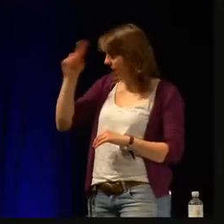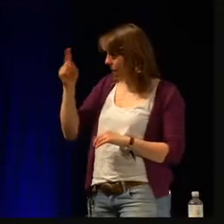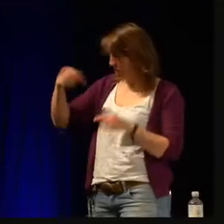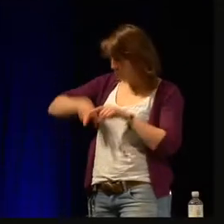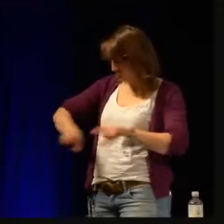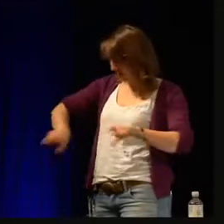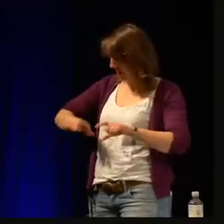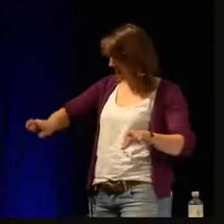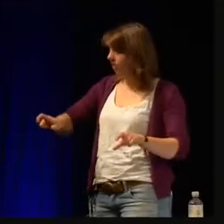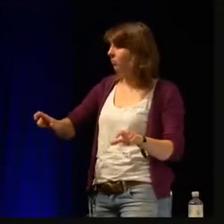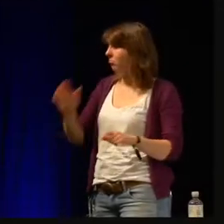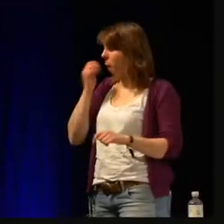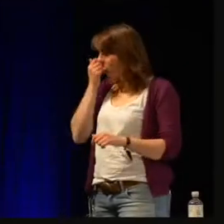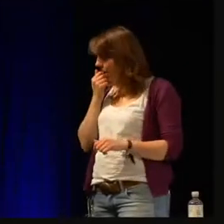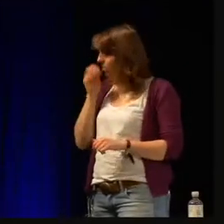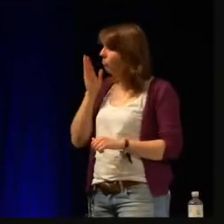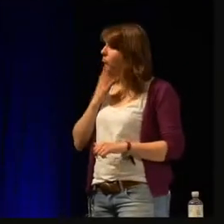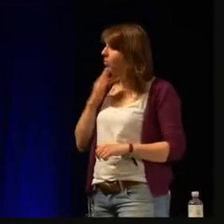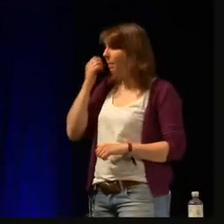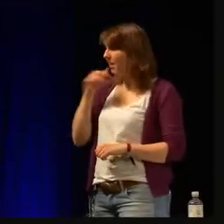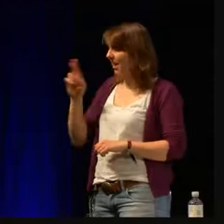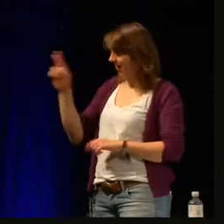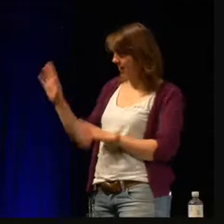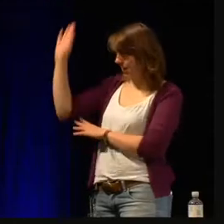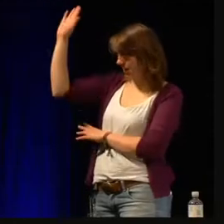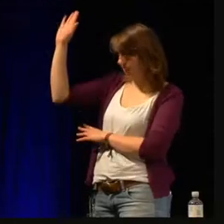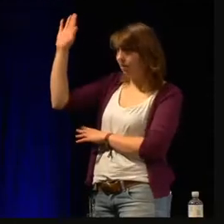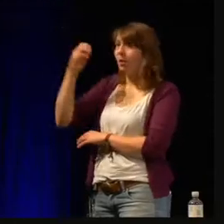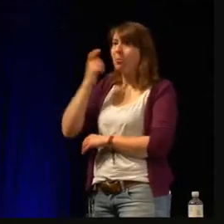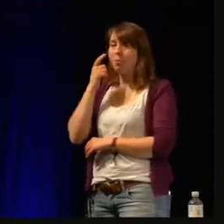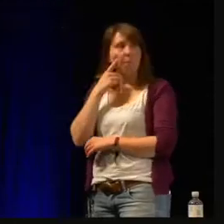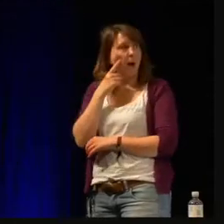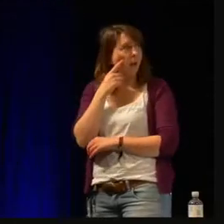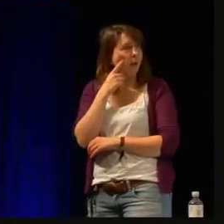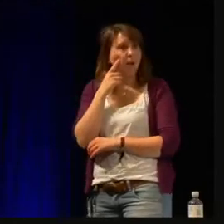people who have not committed a crime. I would like to now do a vote.